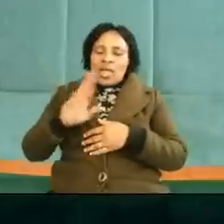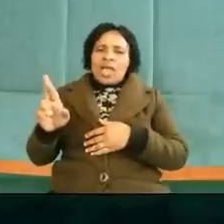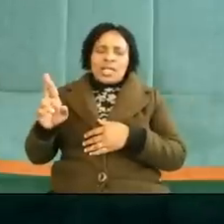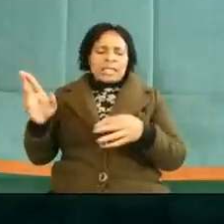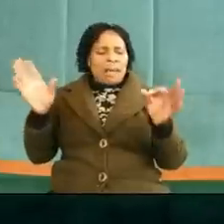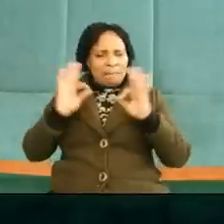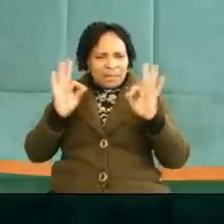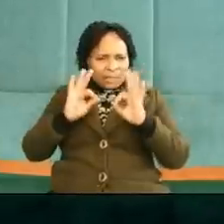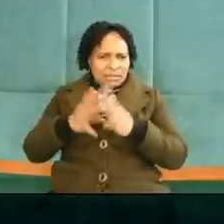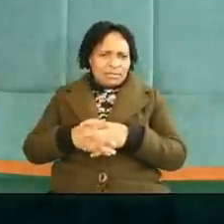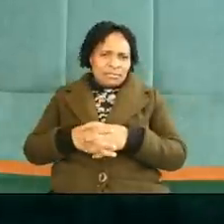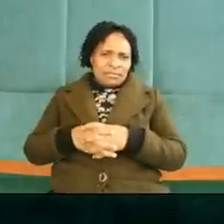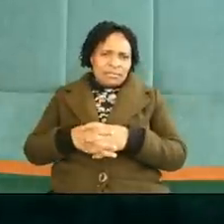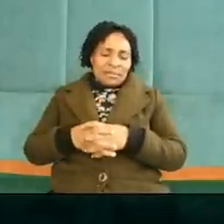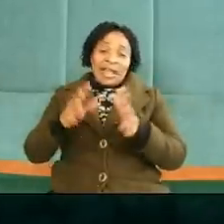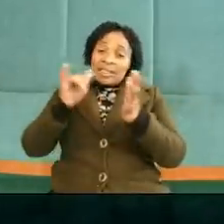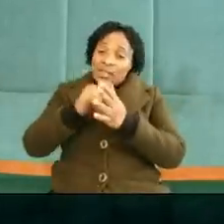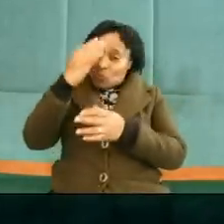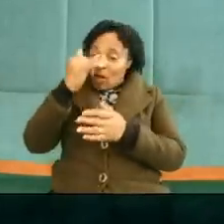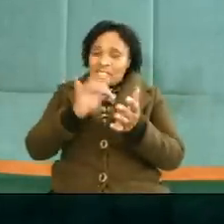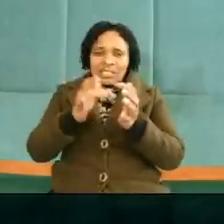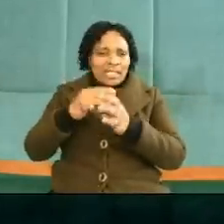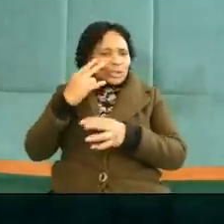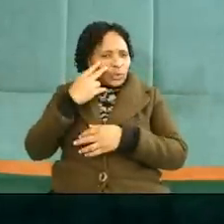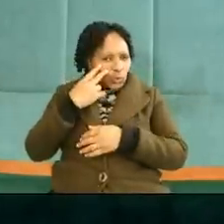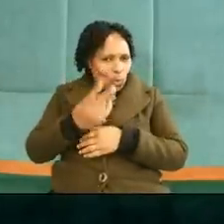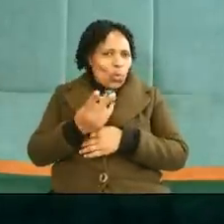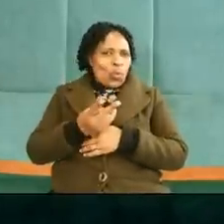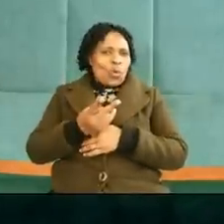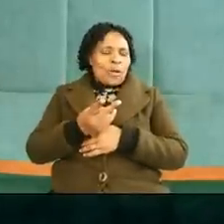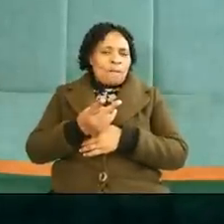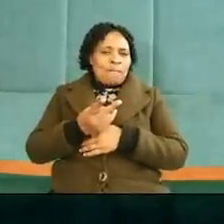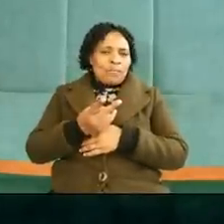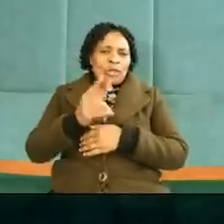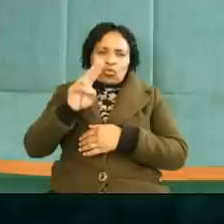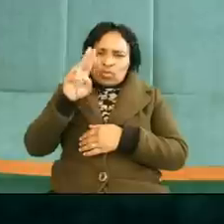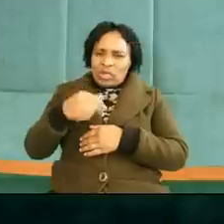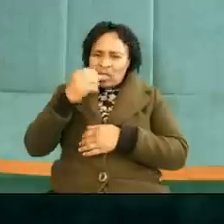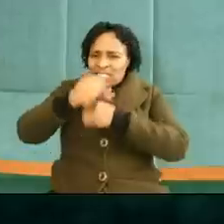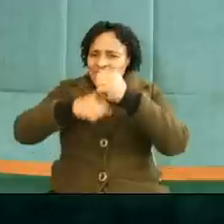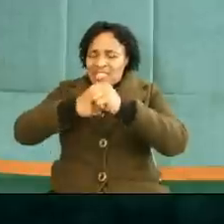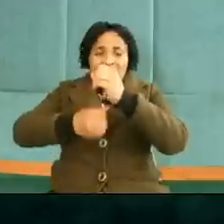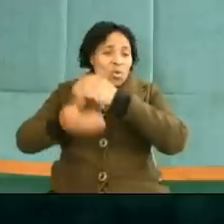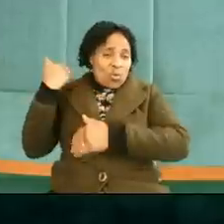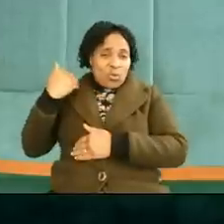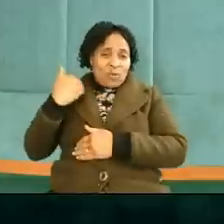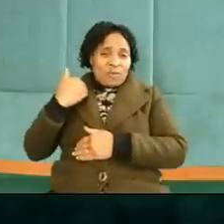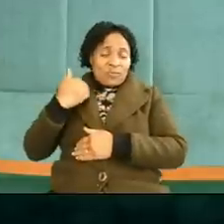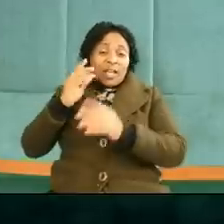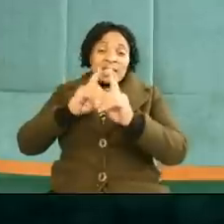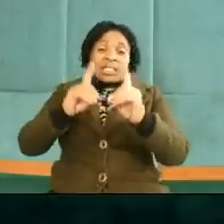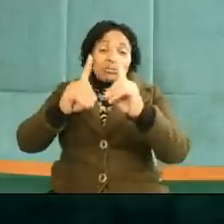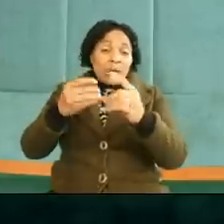amazing? That's what Jesus saw almost 2,000 years ago. The